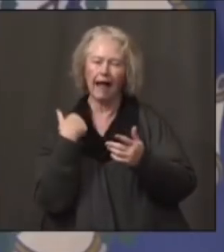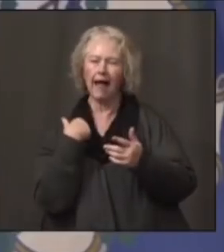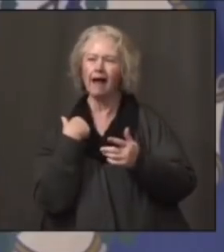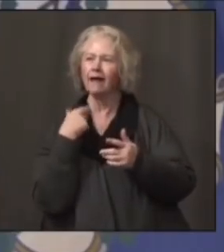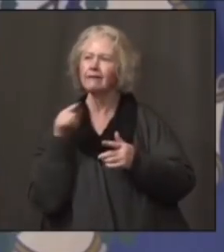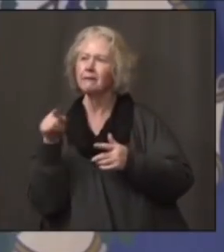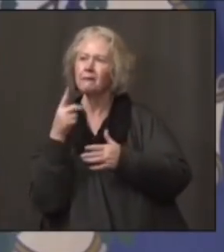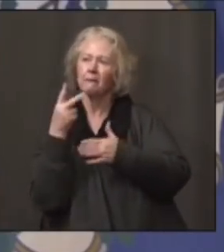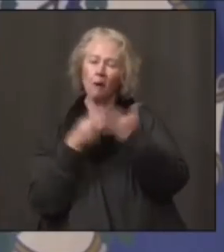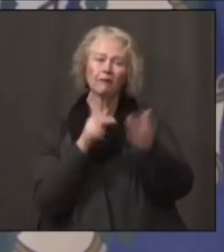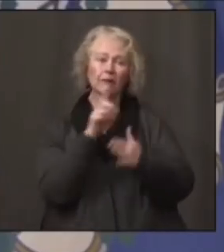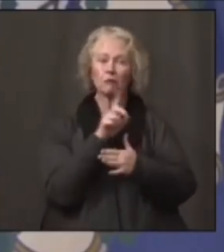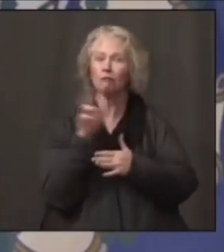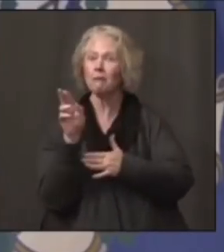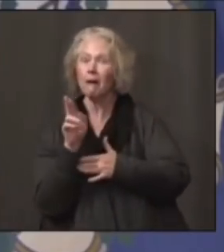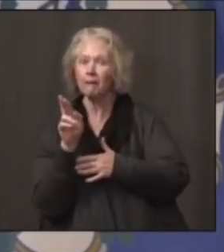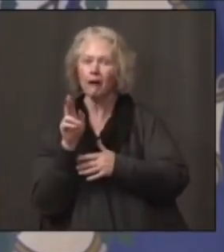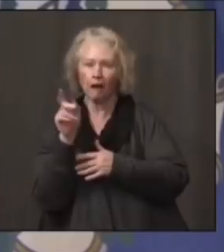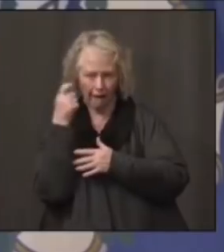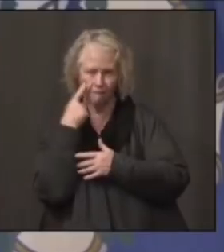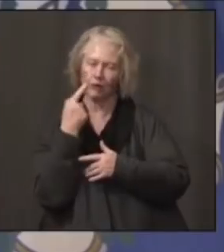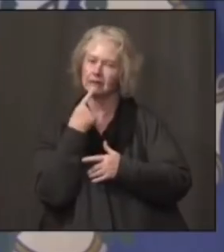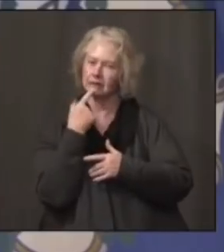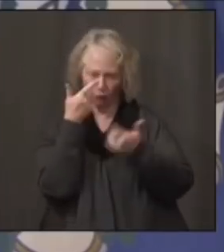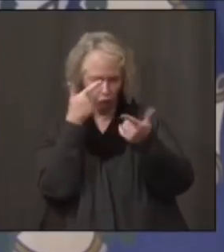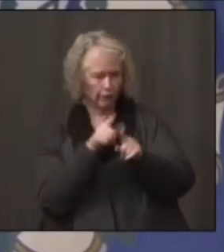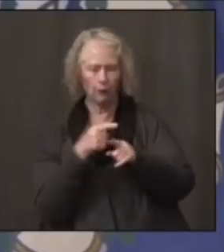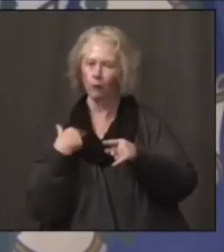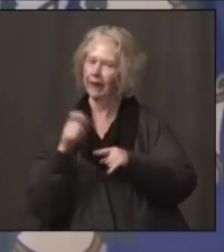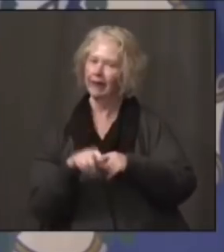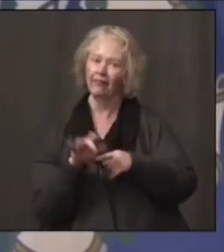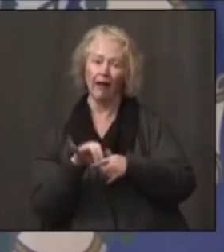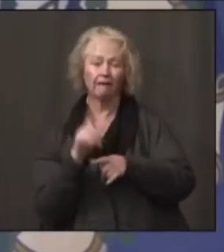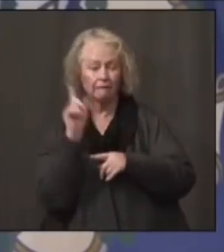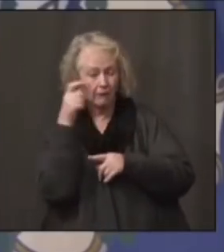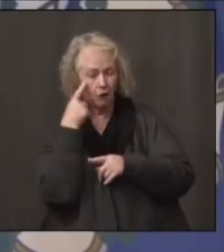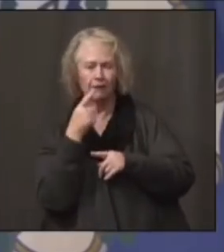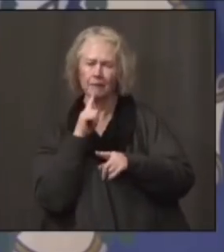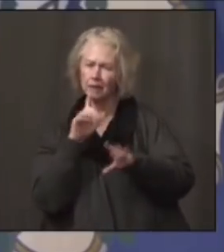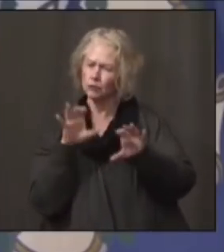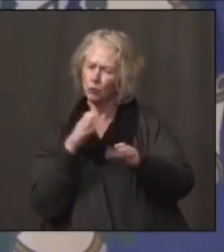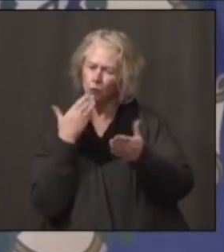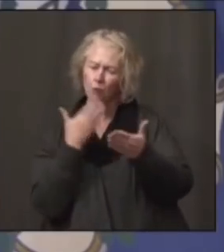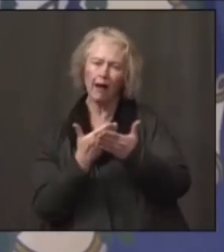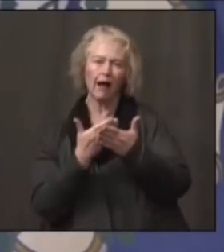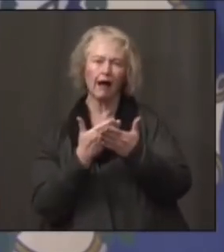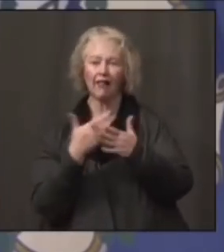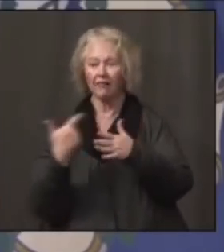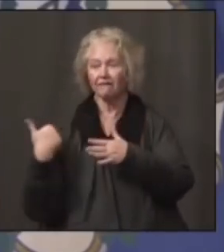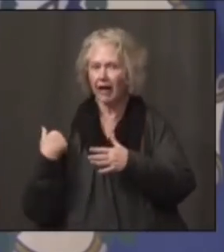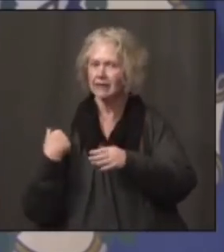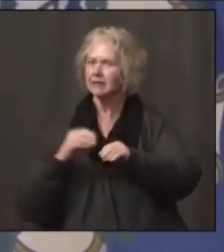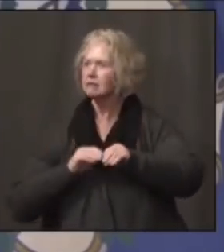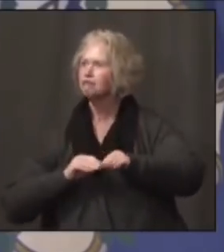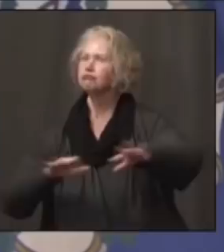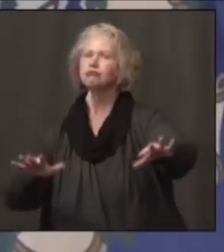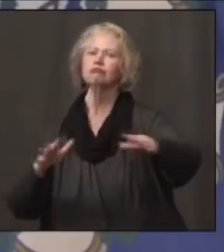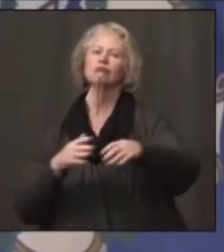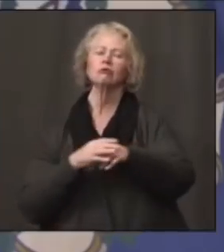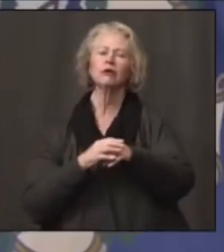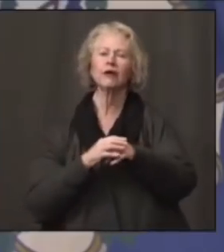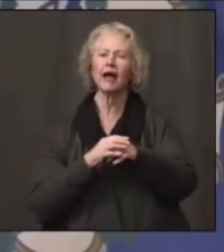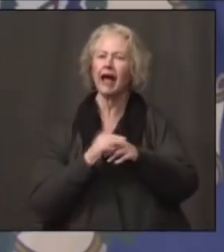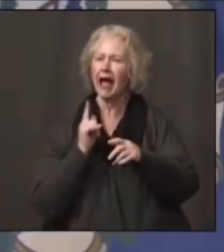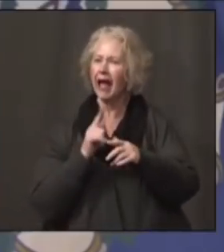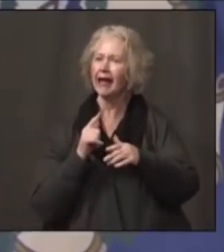the aisle, especially now. And the federal government's done a good job in logistically in getting the vaccines out, getting